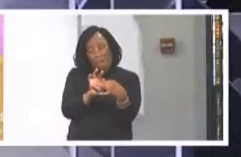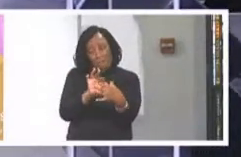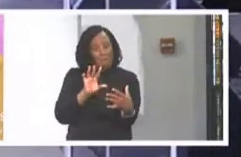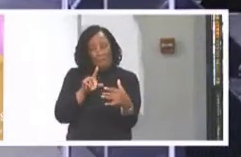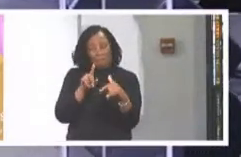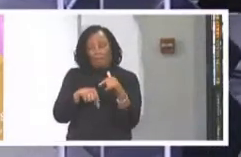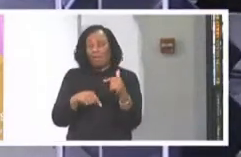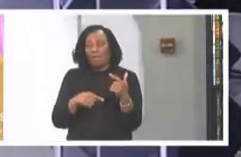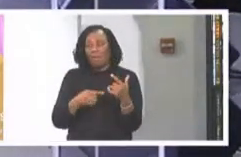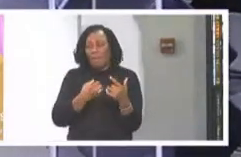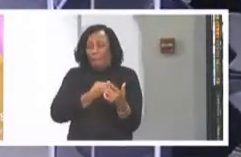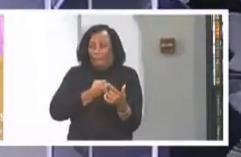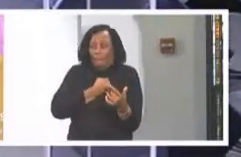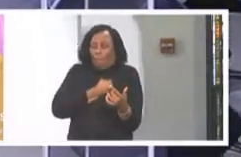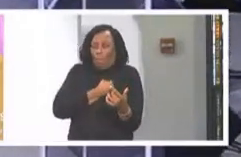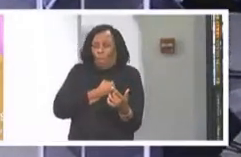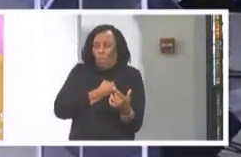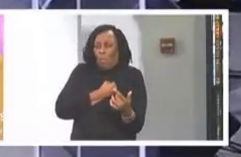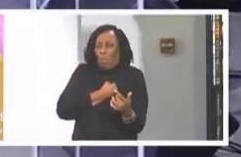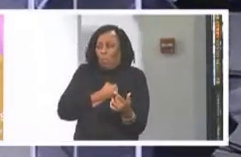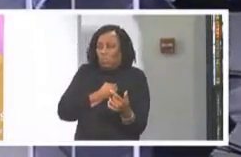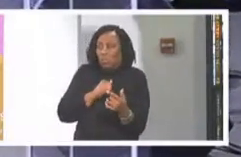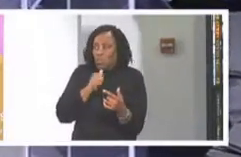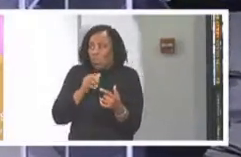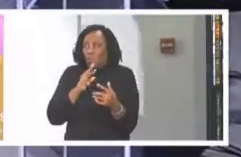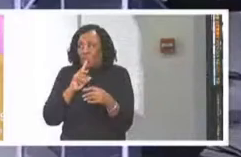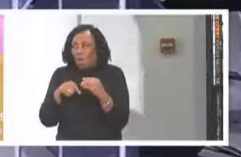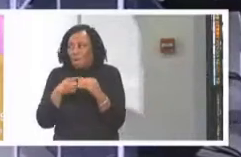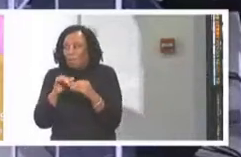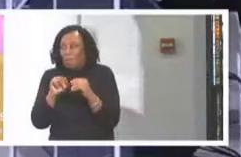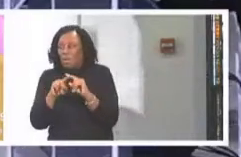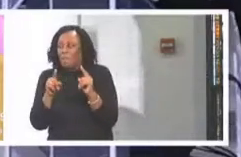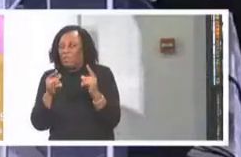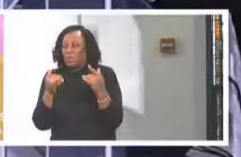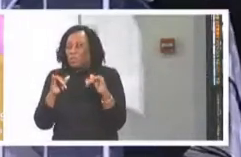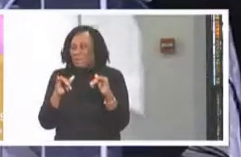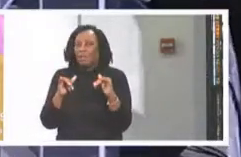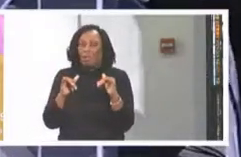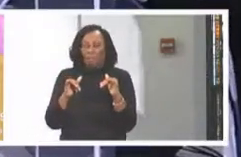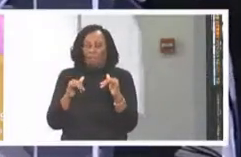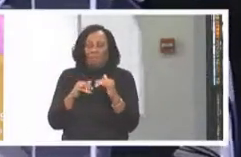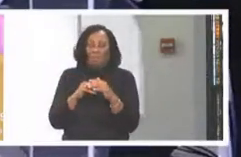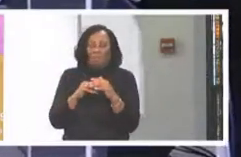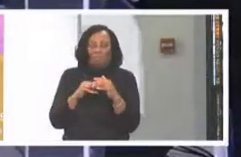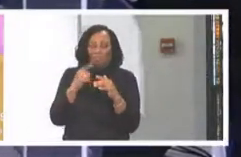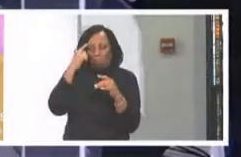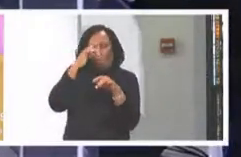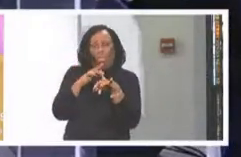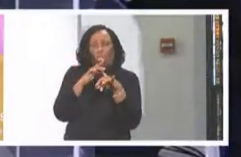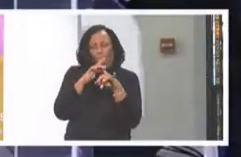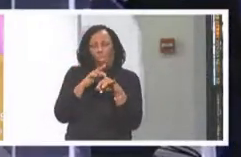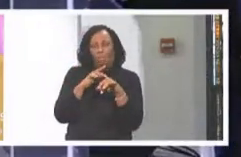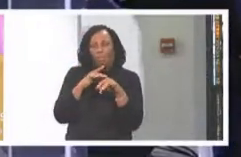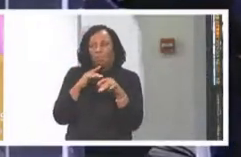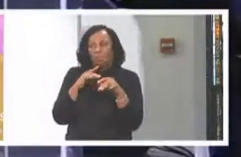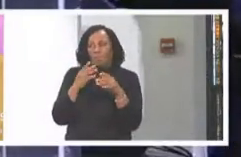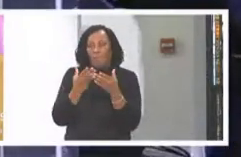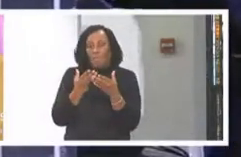to your heart, even though you may not talk about them, you know they're there. All those things, they're going to trip you up in 2023.